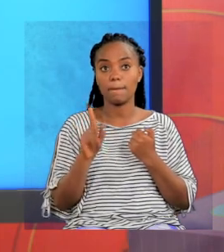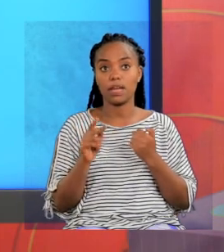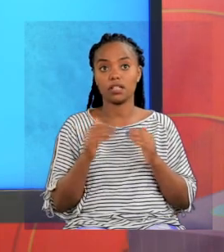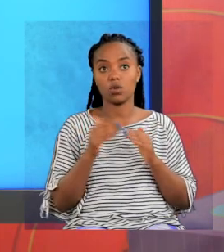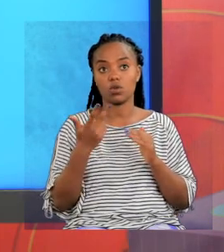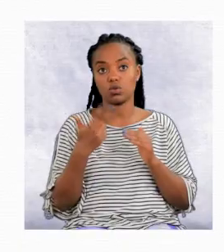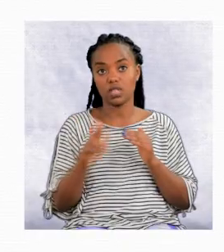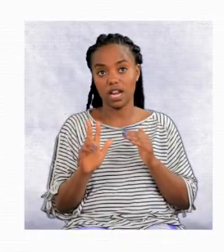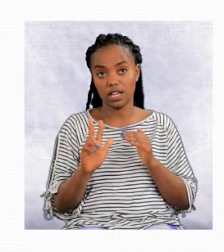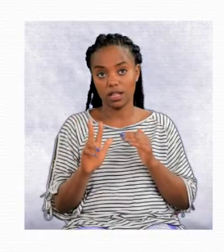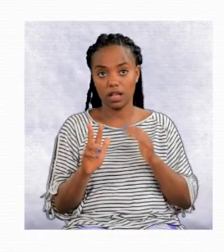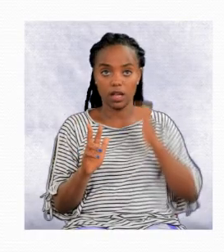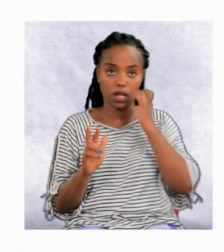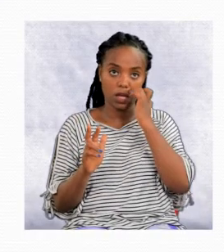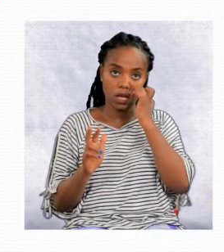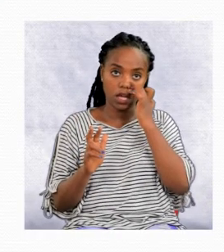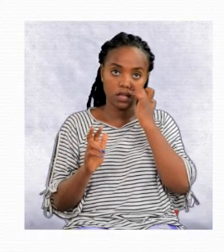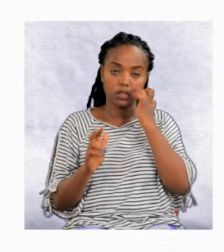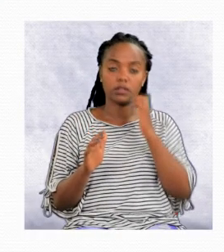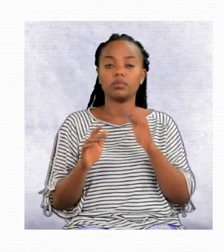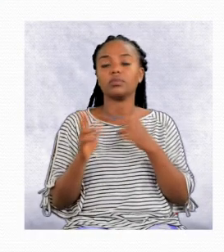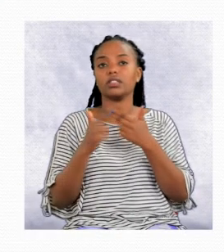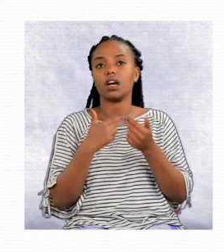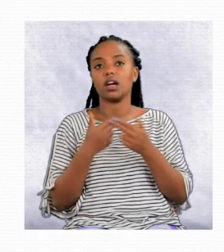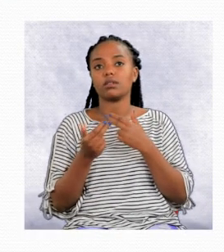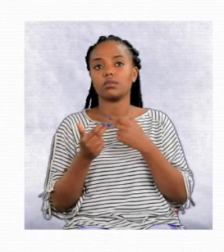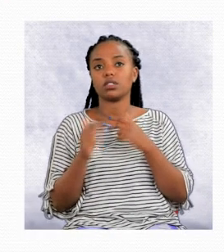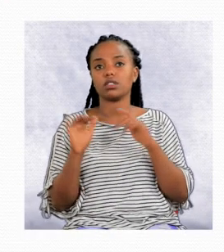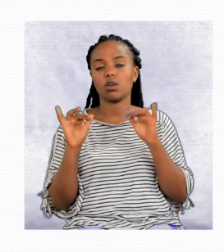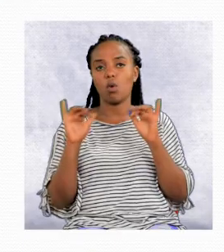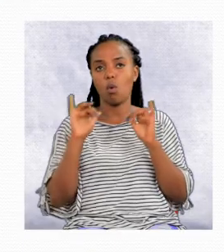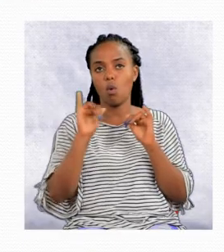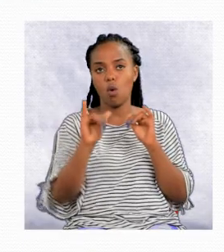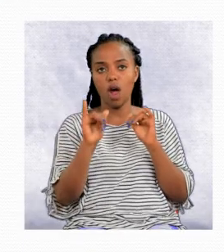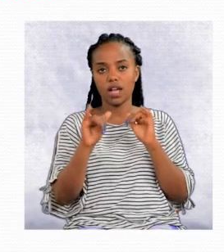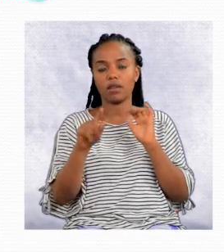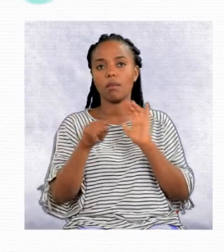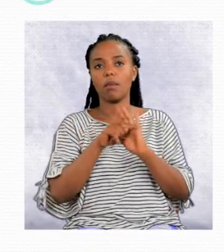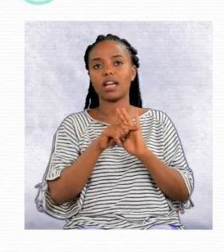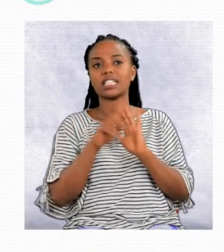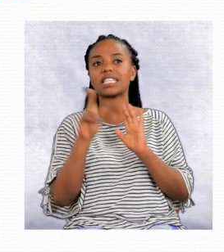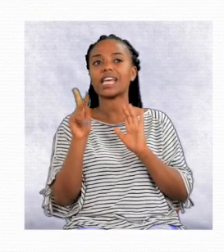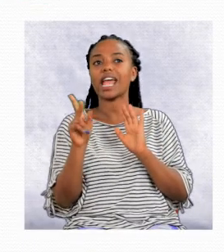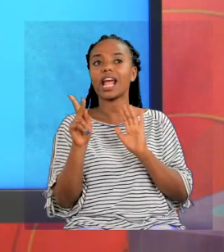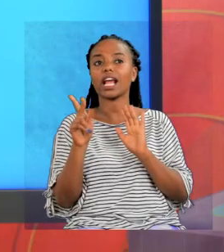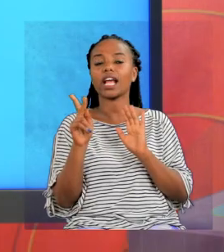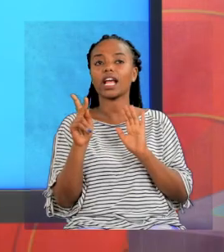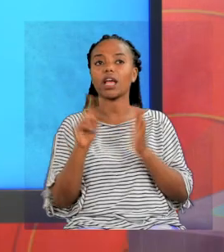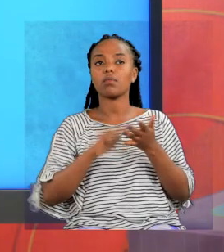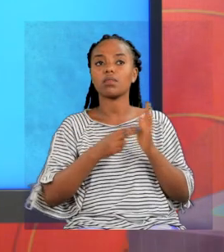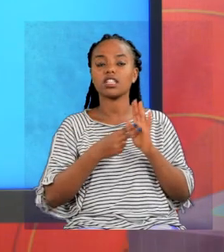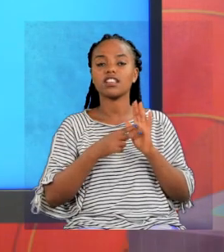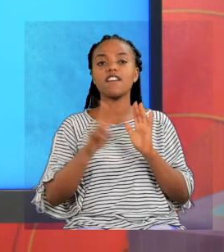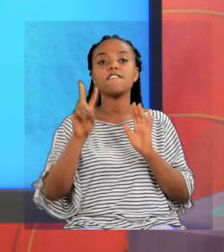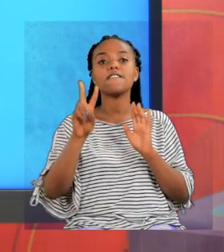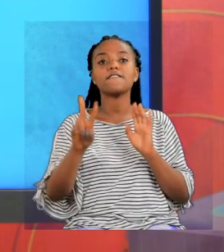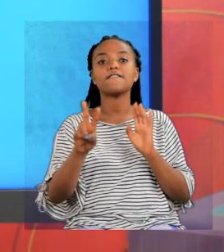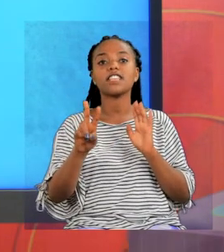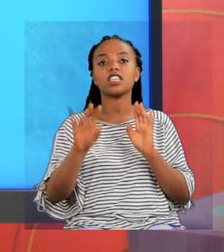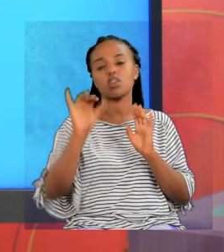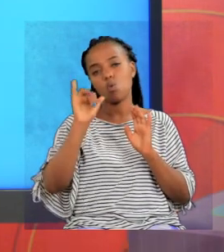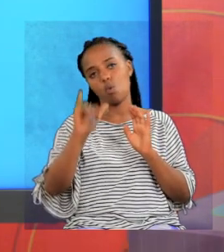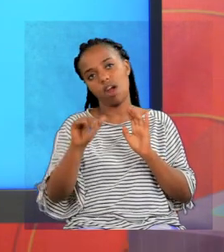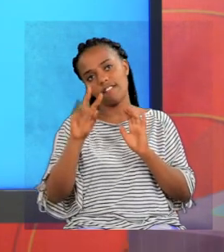So 13 times y minus k. K is a vertex coordinate,